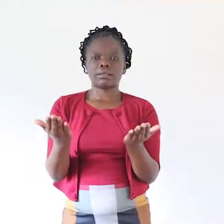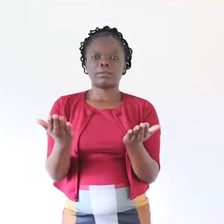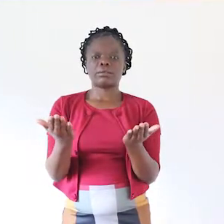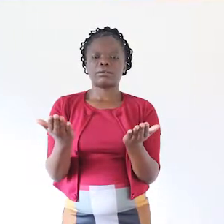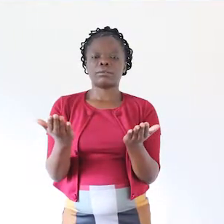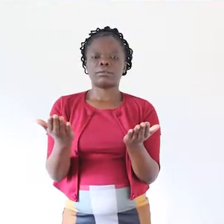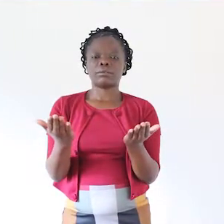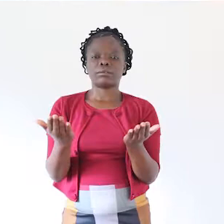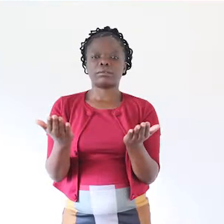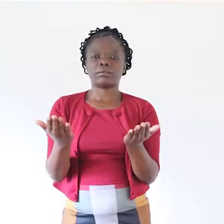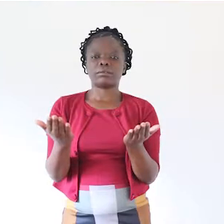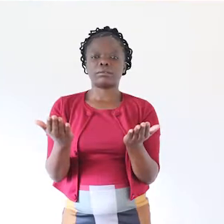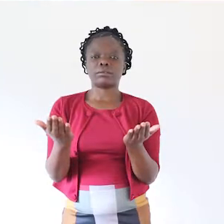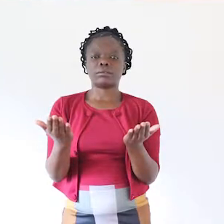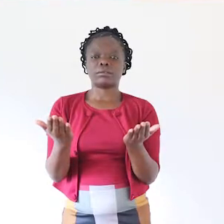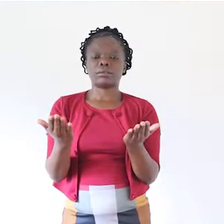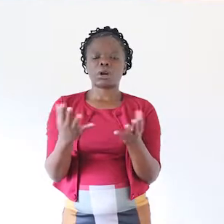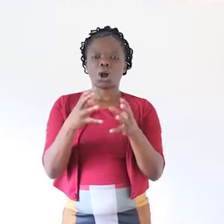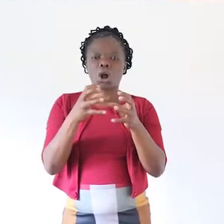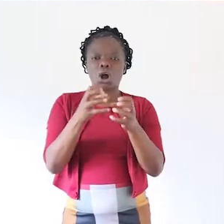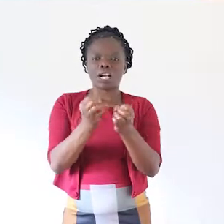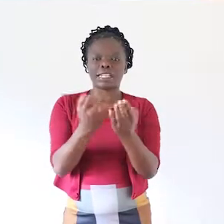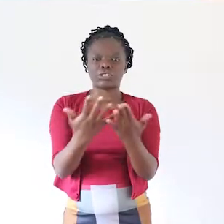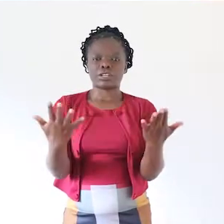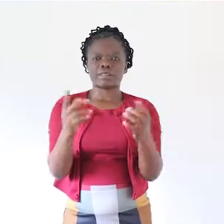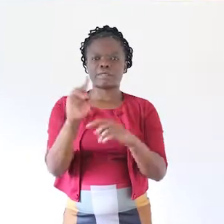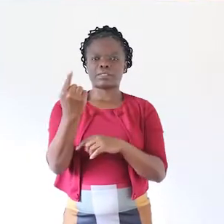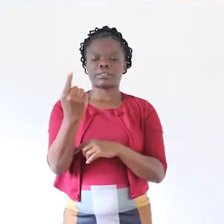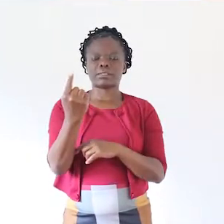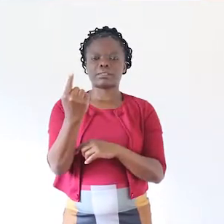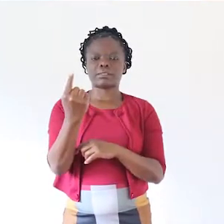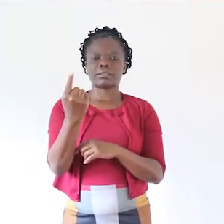Okay. Plates, cups. Hold the tray first.